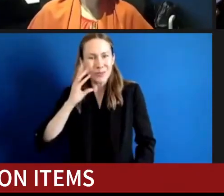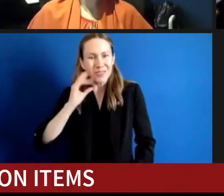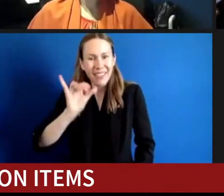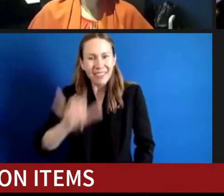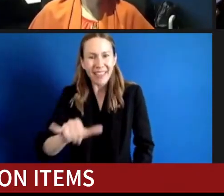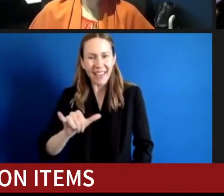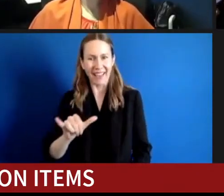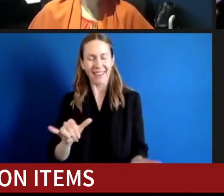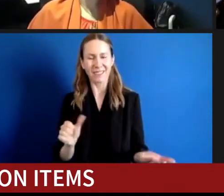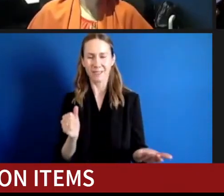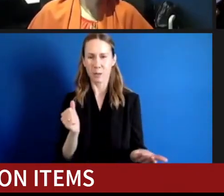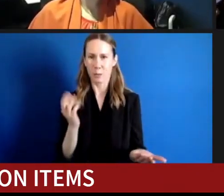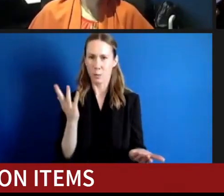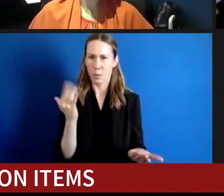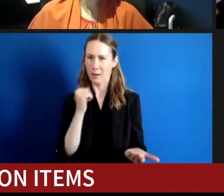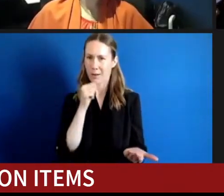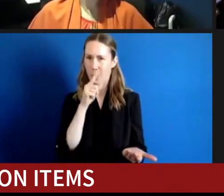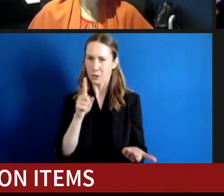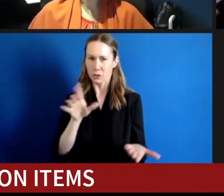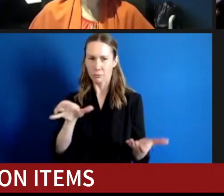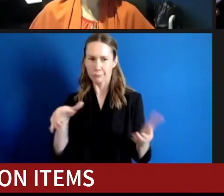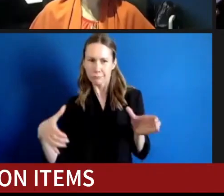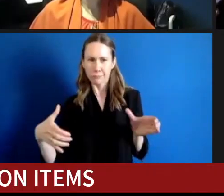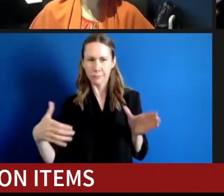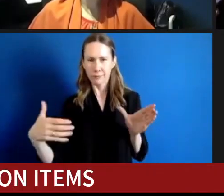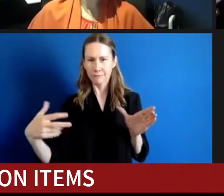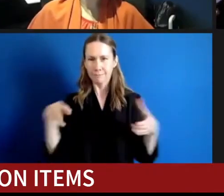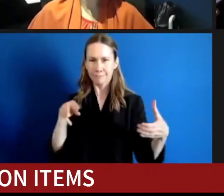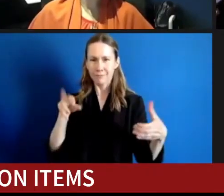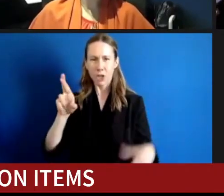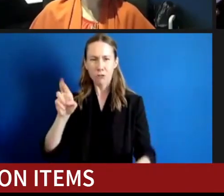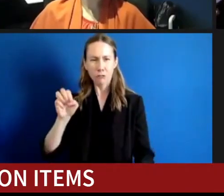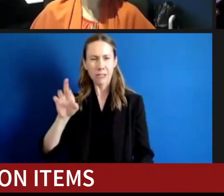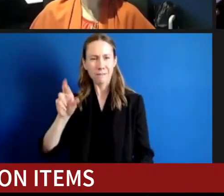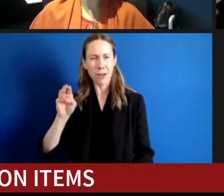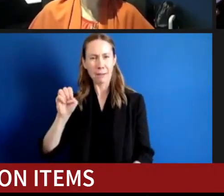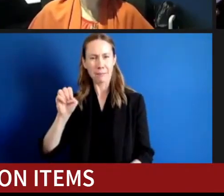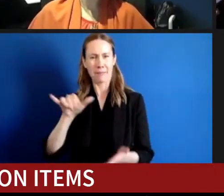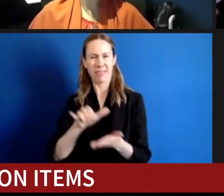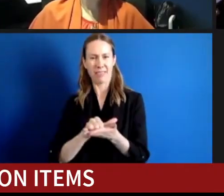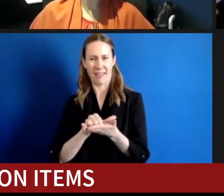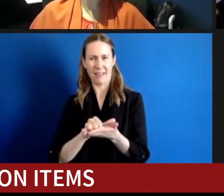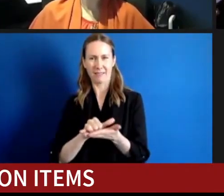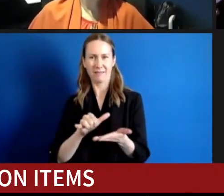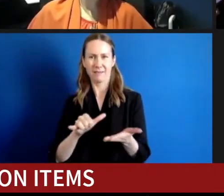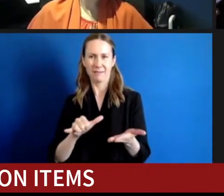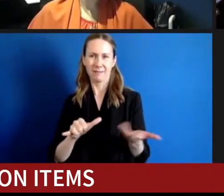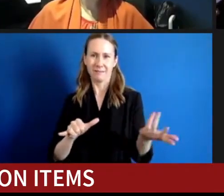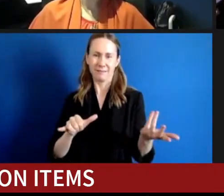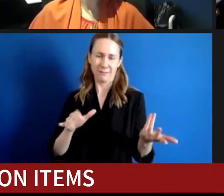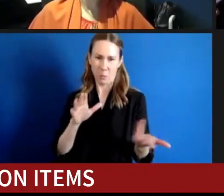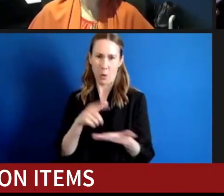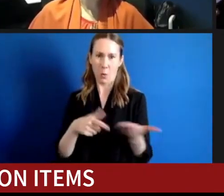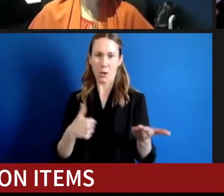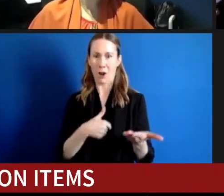So why don't we view it that way a little bit? So I think we need a reframe of the stigma that we're doing or enacting right now.